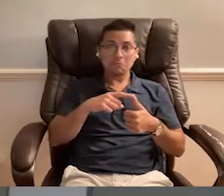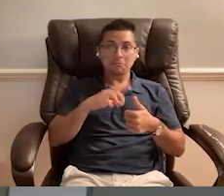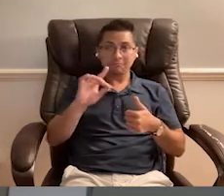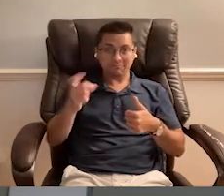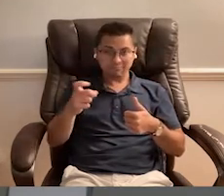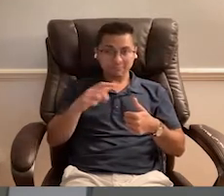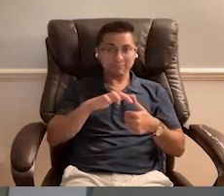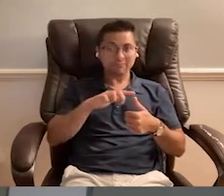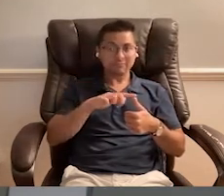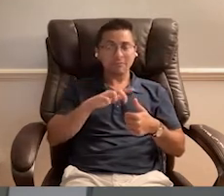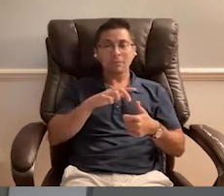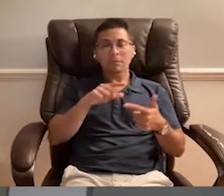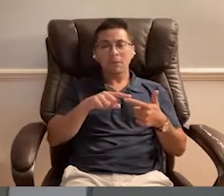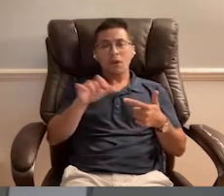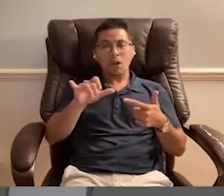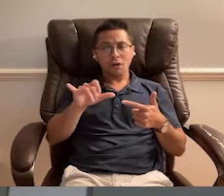having a diagnosis of autism,